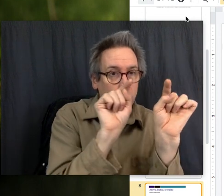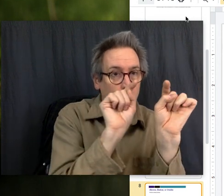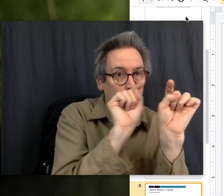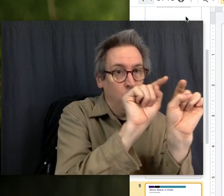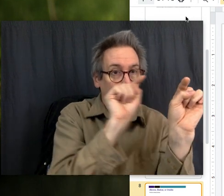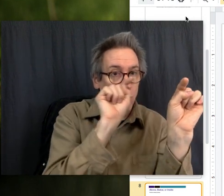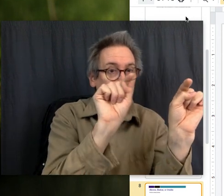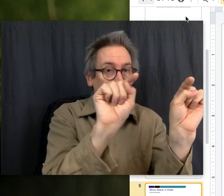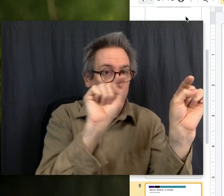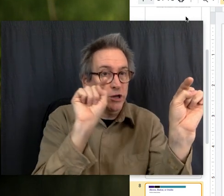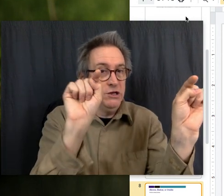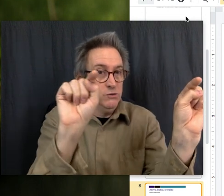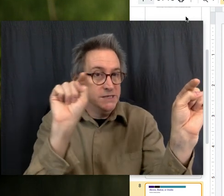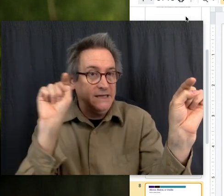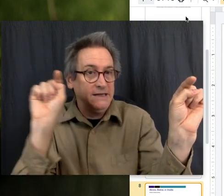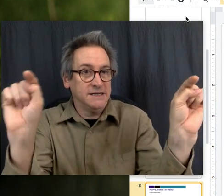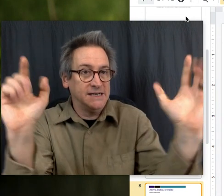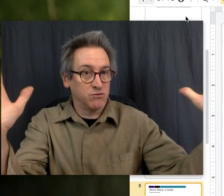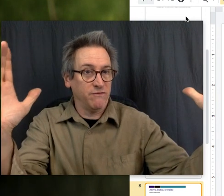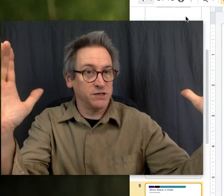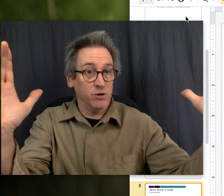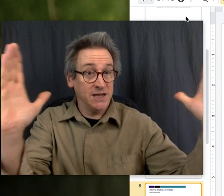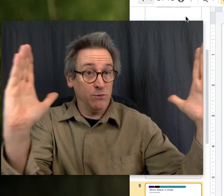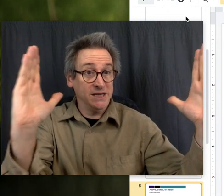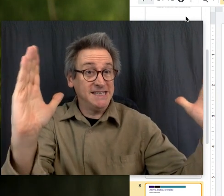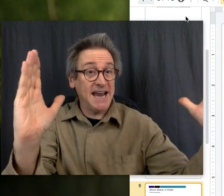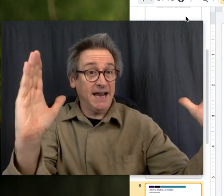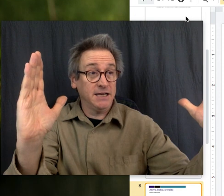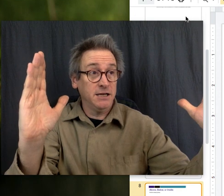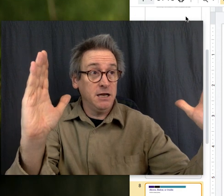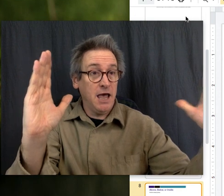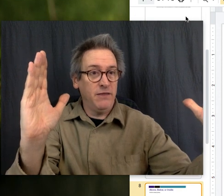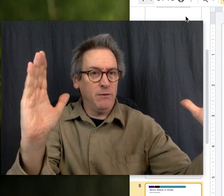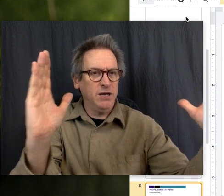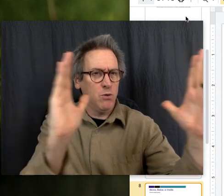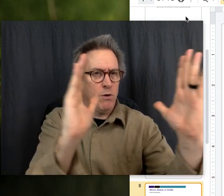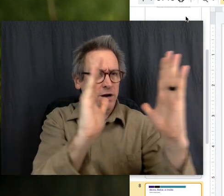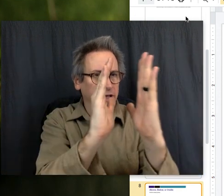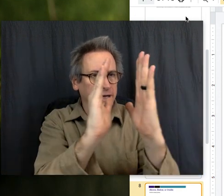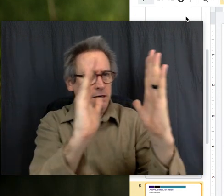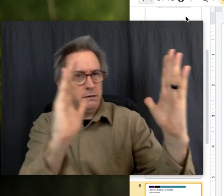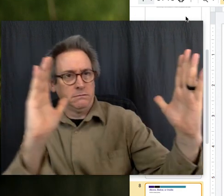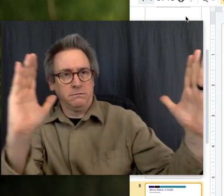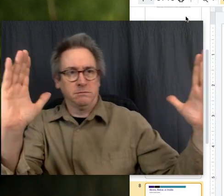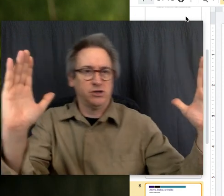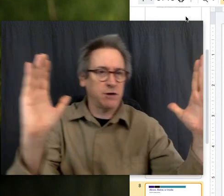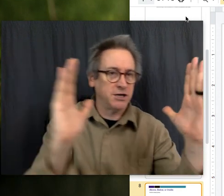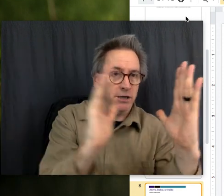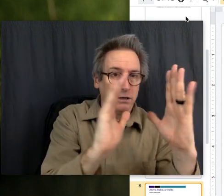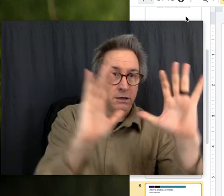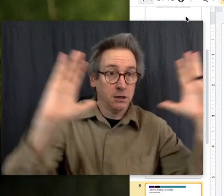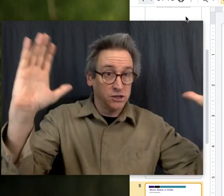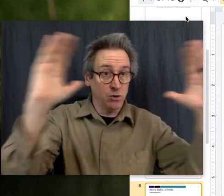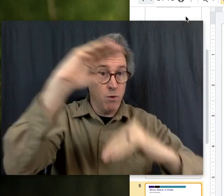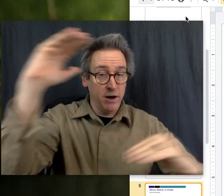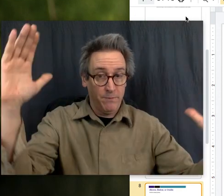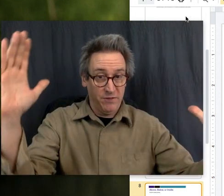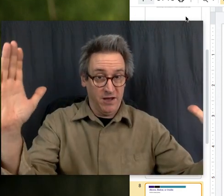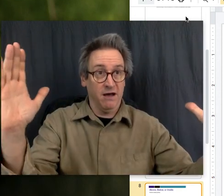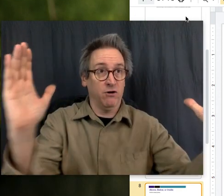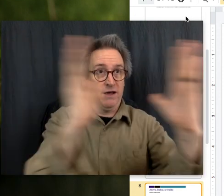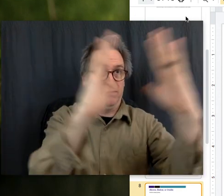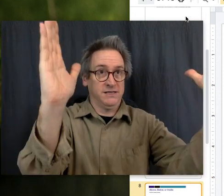so we're using this as reference points, and we set it, and then we don't want to stretch it. So we want